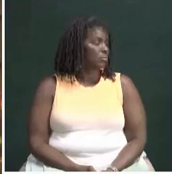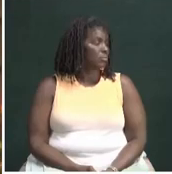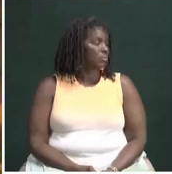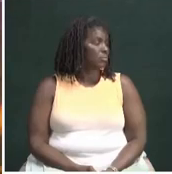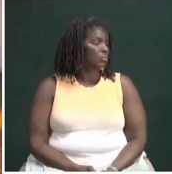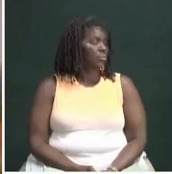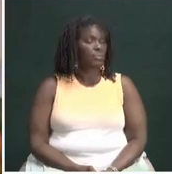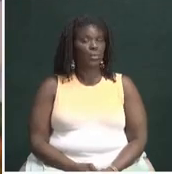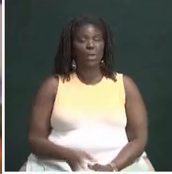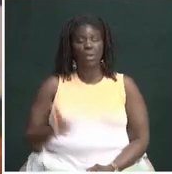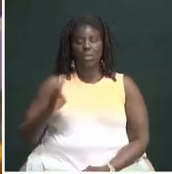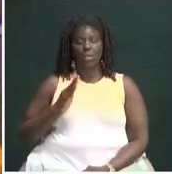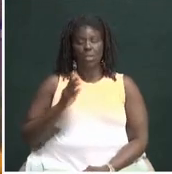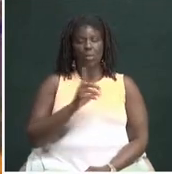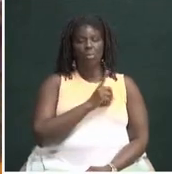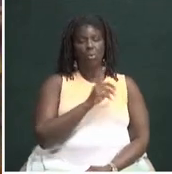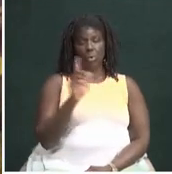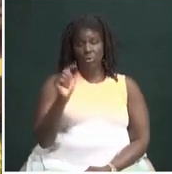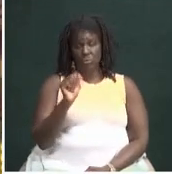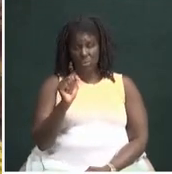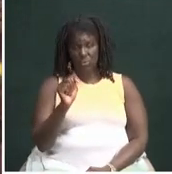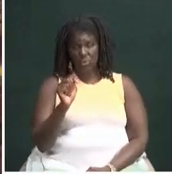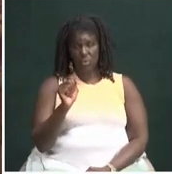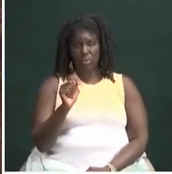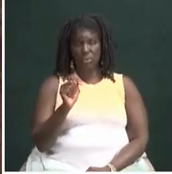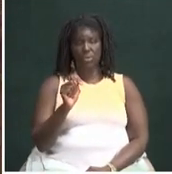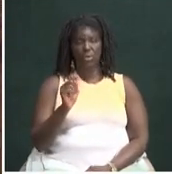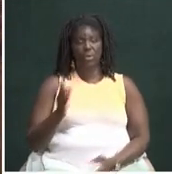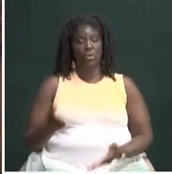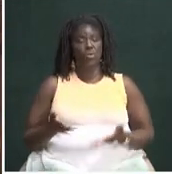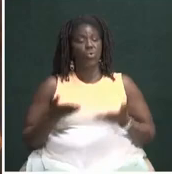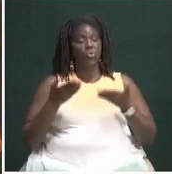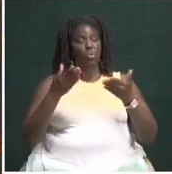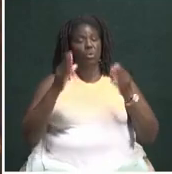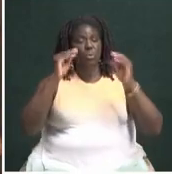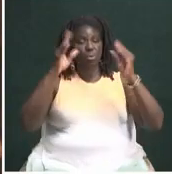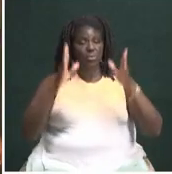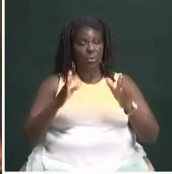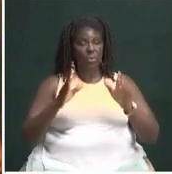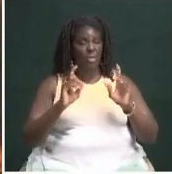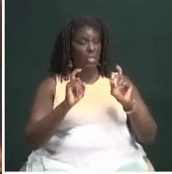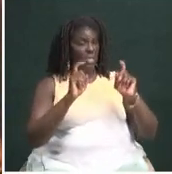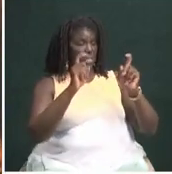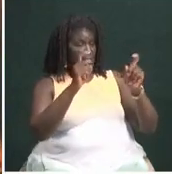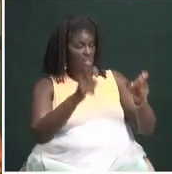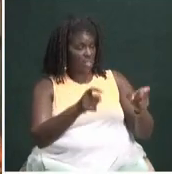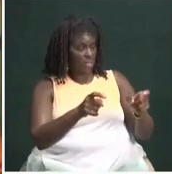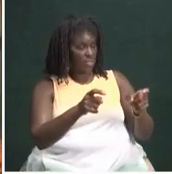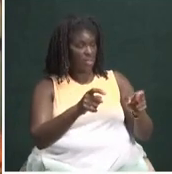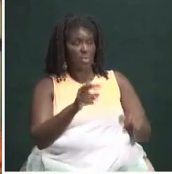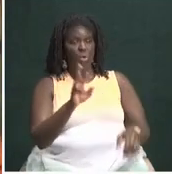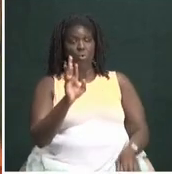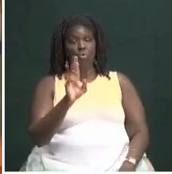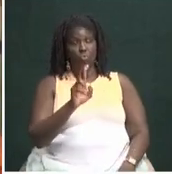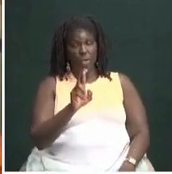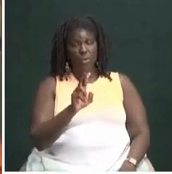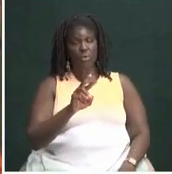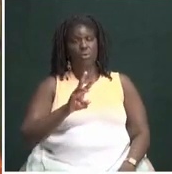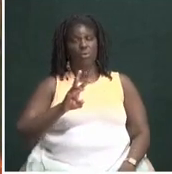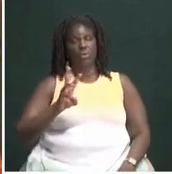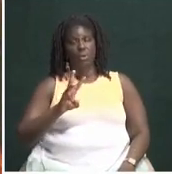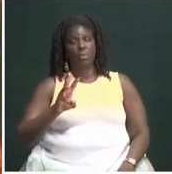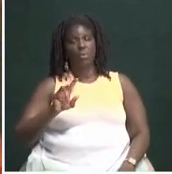The Board of Trustees, upon the recommendation of its faculty, confer upon Randall